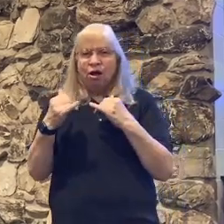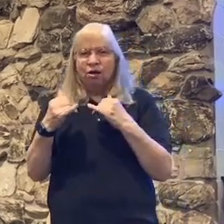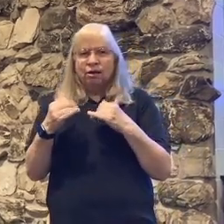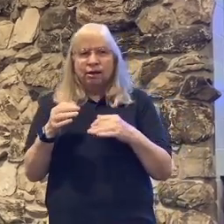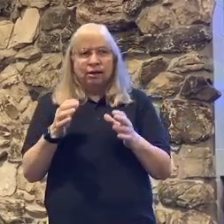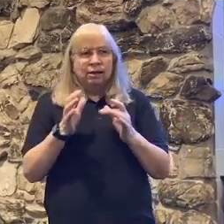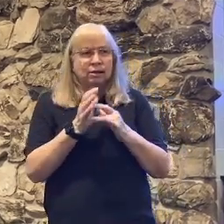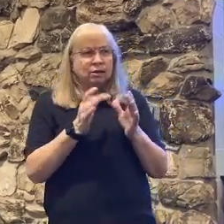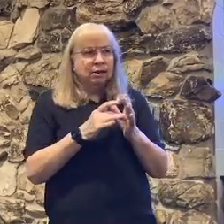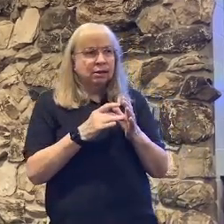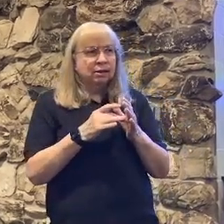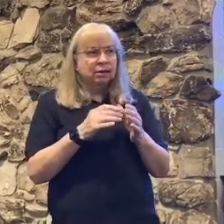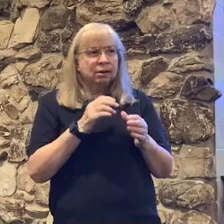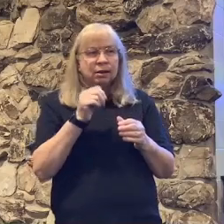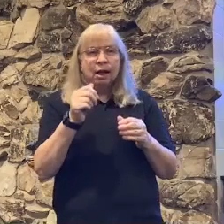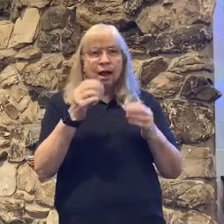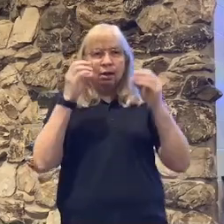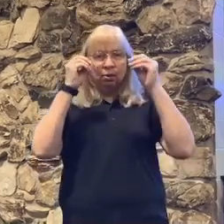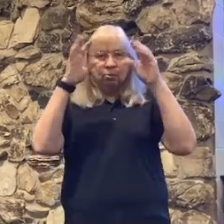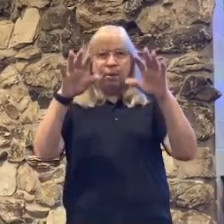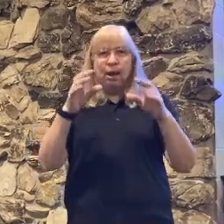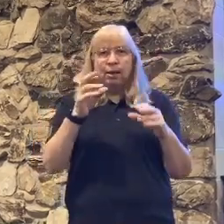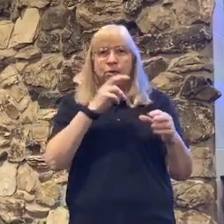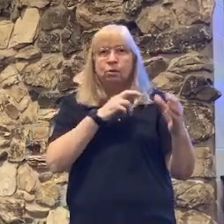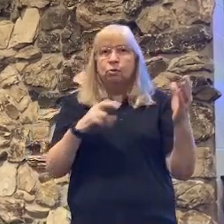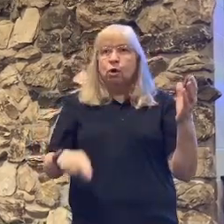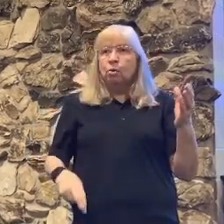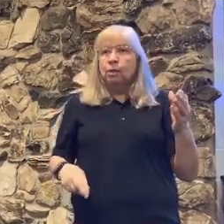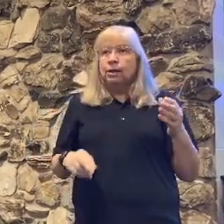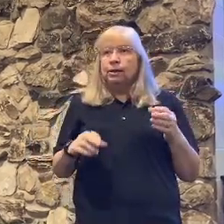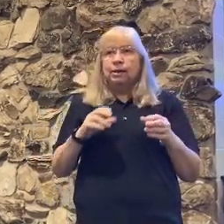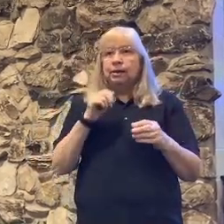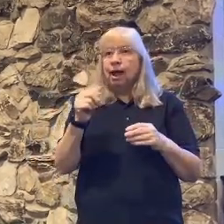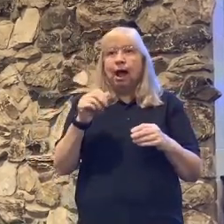Jesus disobeyed the Romans. He didn't stay dead.